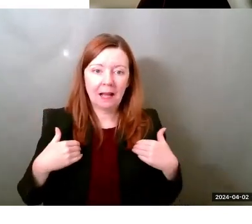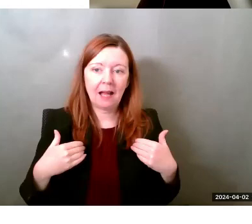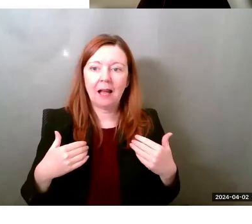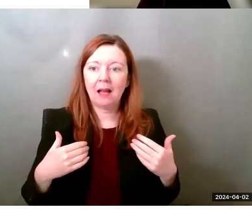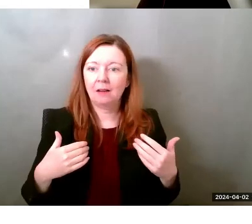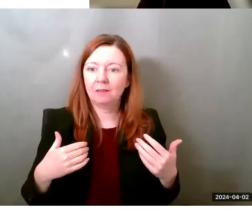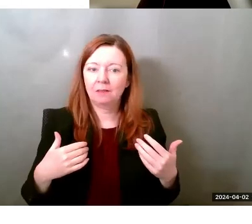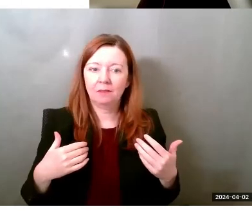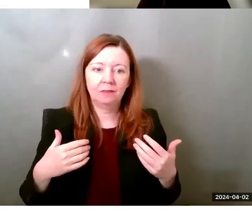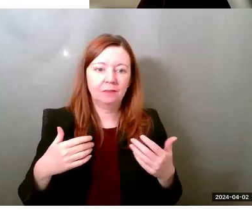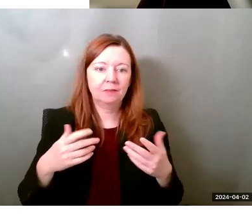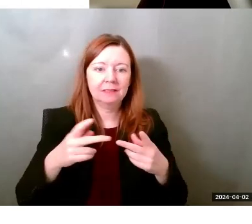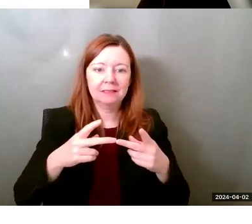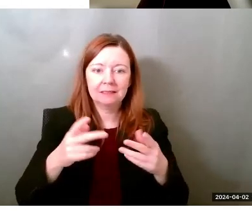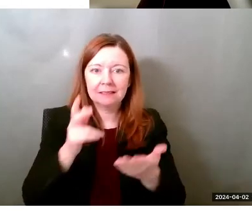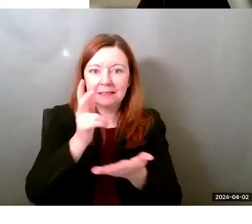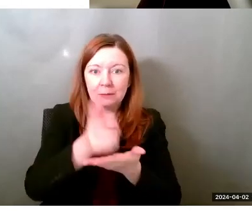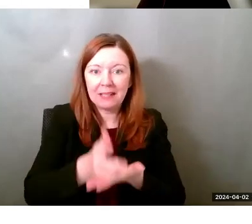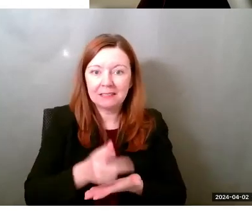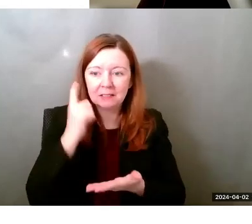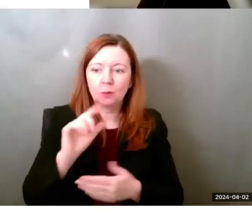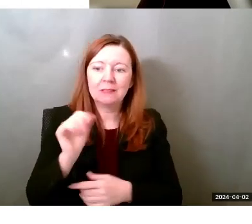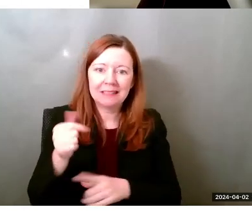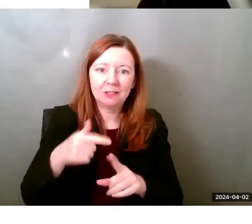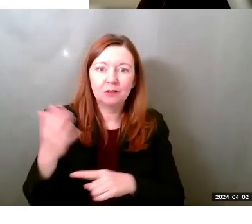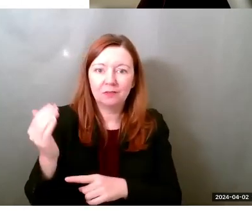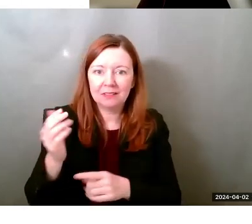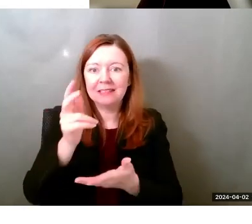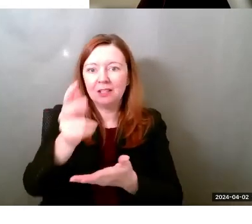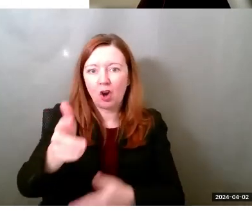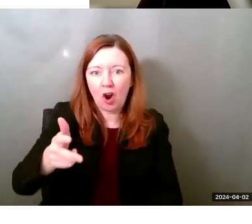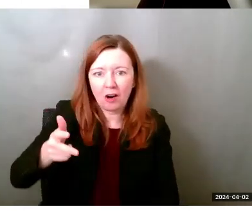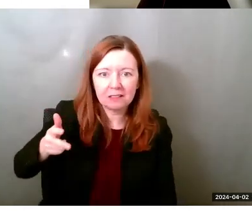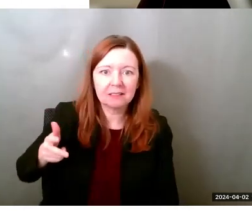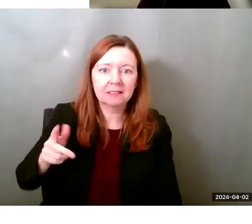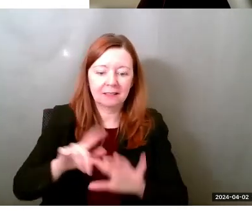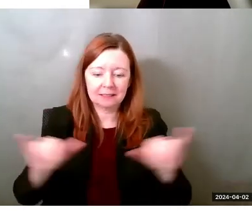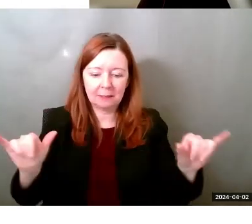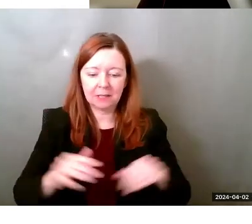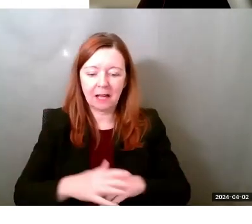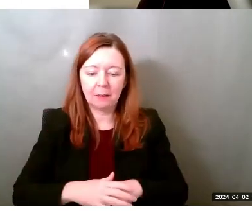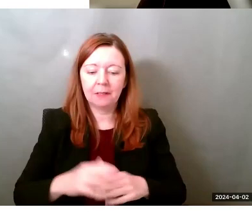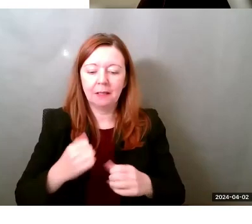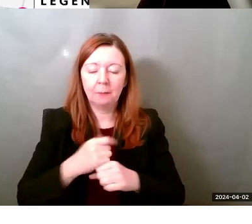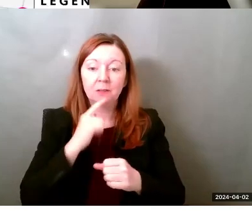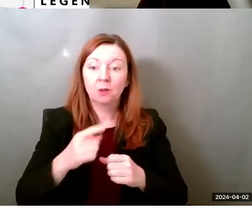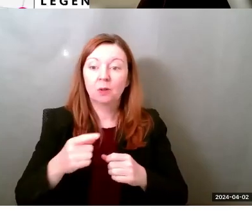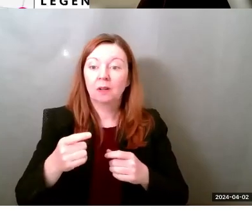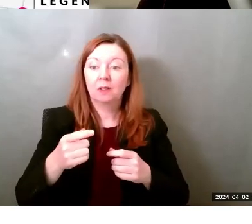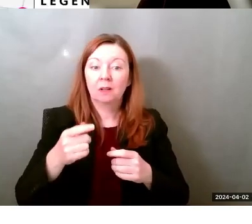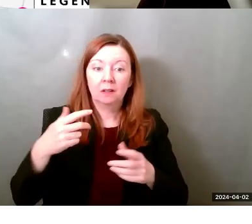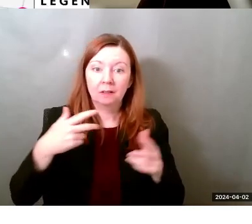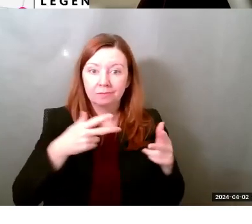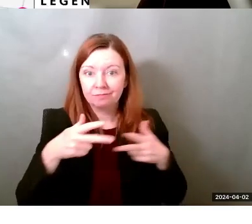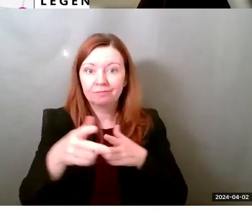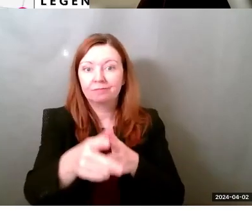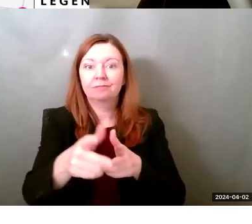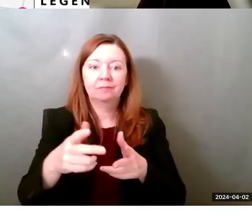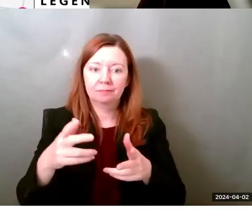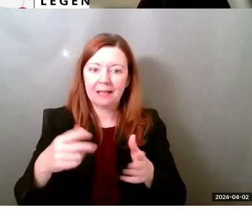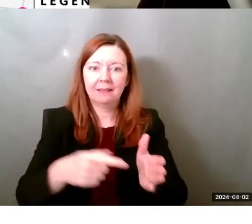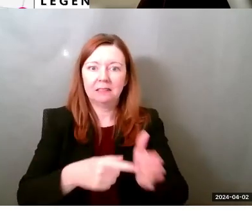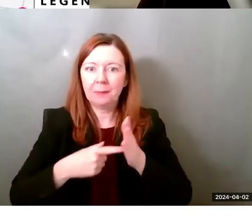queuing spaces for 10 to 15 cars at a time, such that the rotation and the demand will be able to be